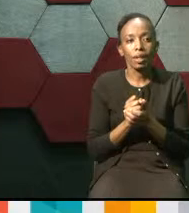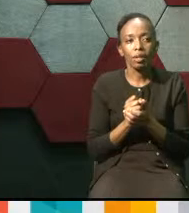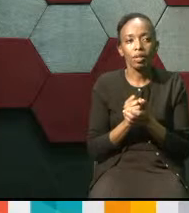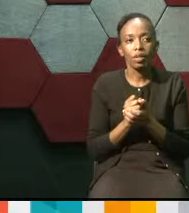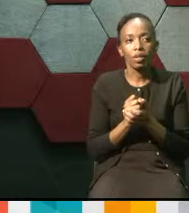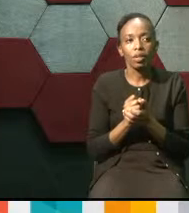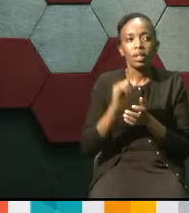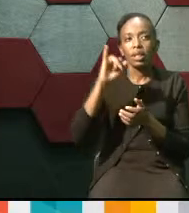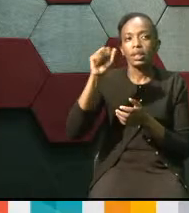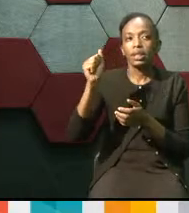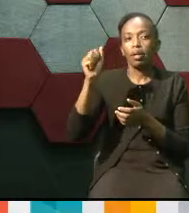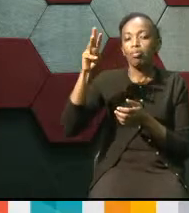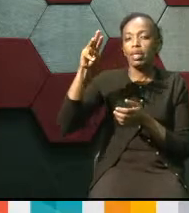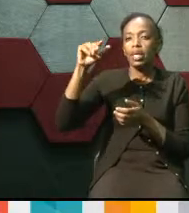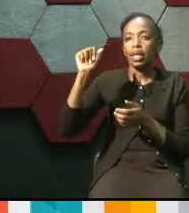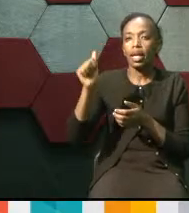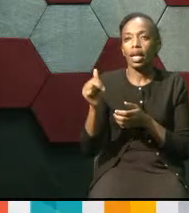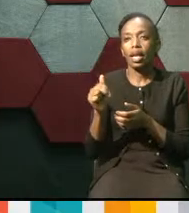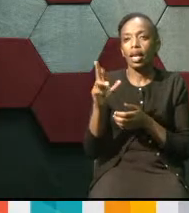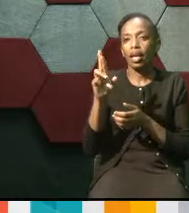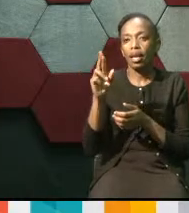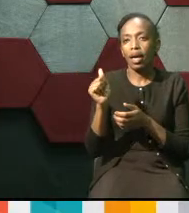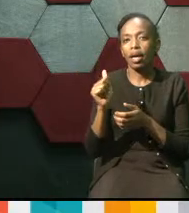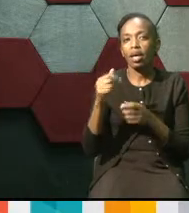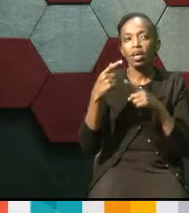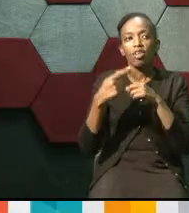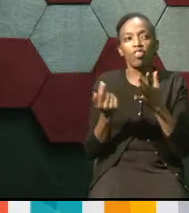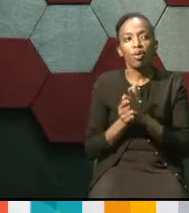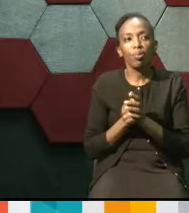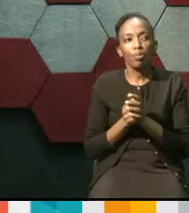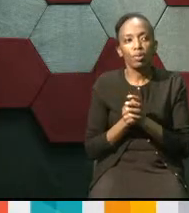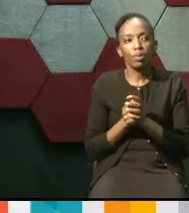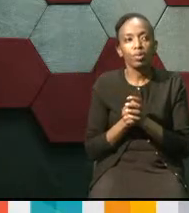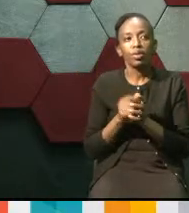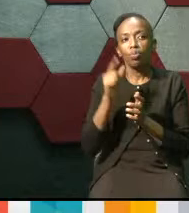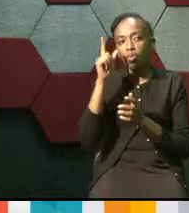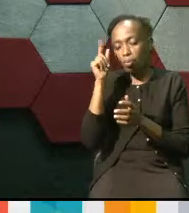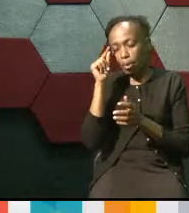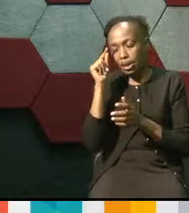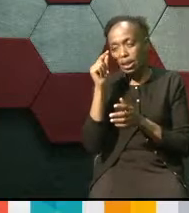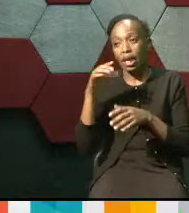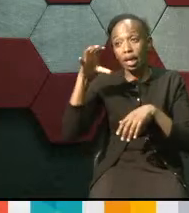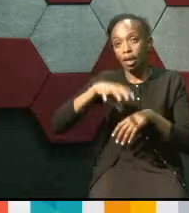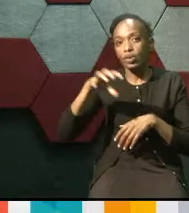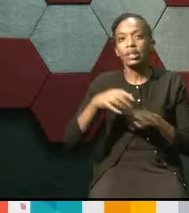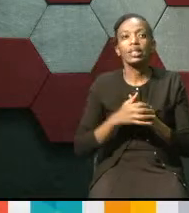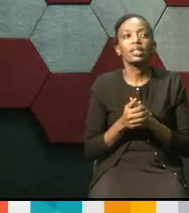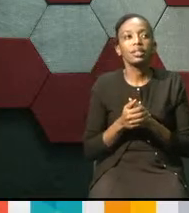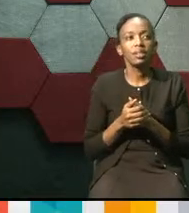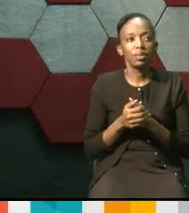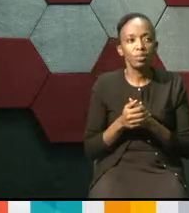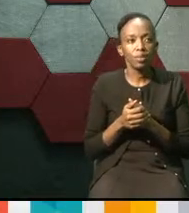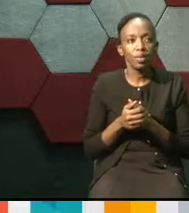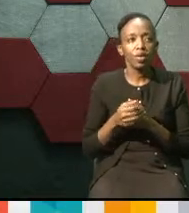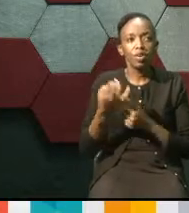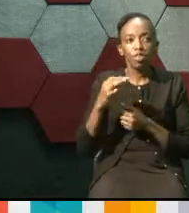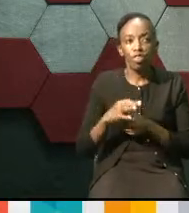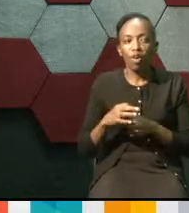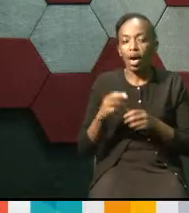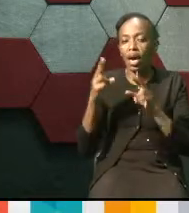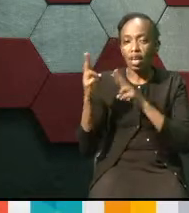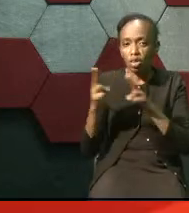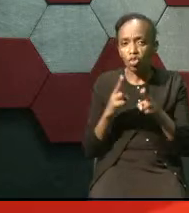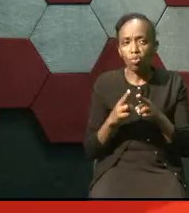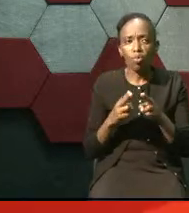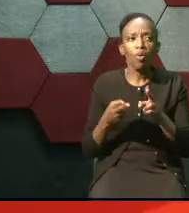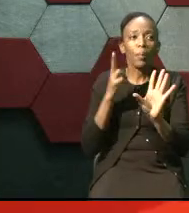is Jamila Abdul Malik Mazrui from Memon Academy High in Mombasa County for her regular